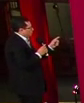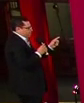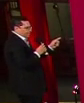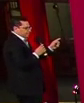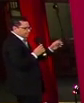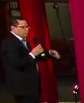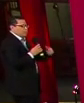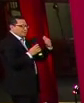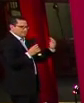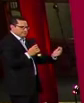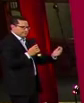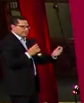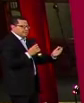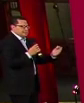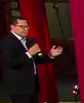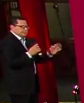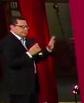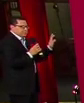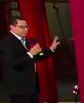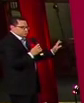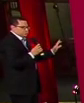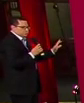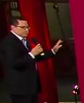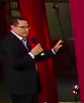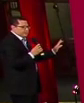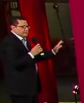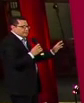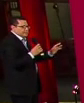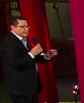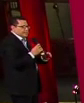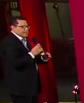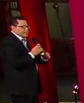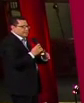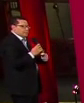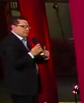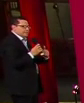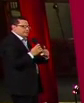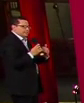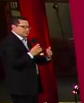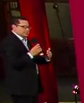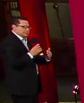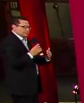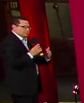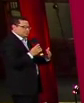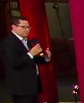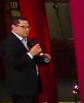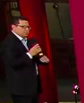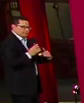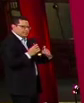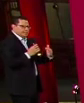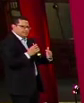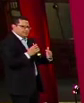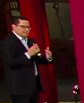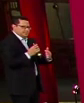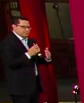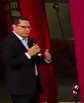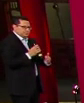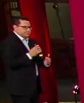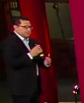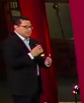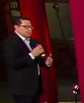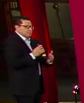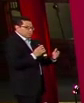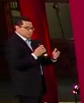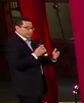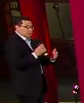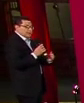On this chart, we can take a look at the distribution per age group, and we can observe the kind